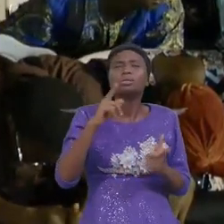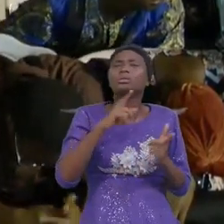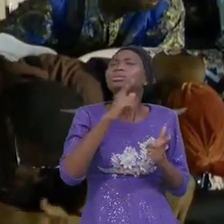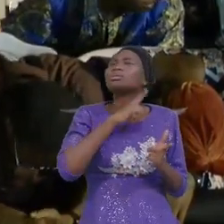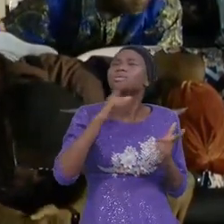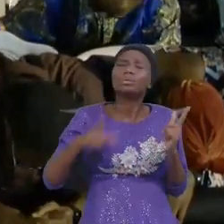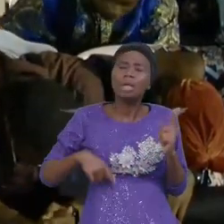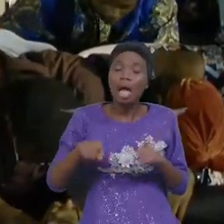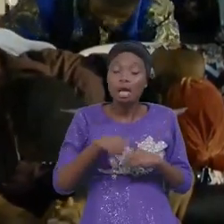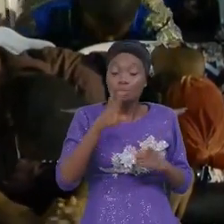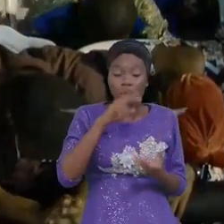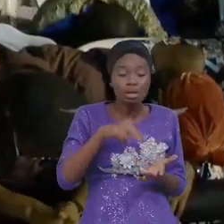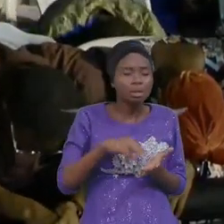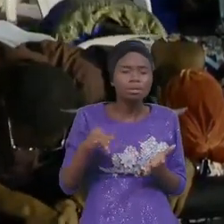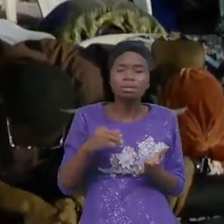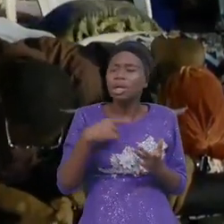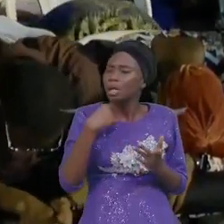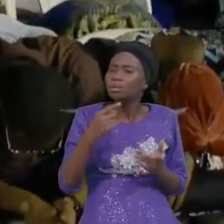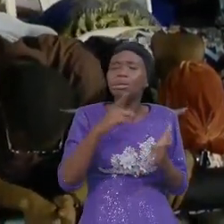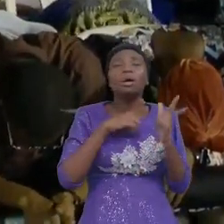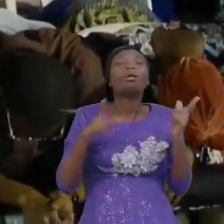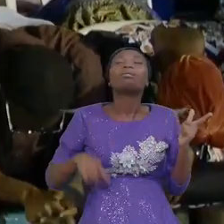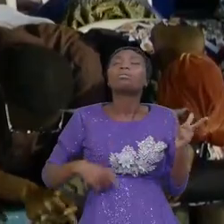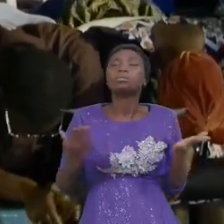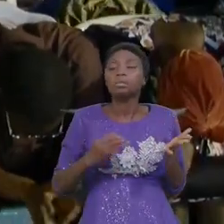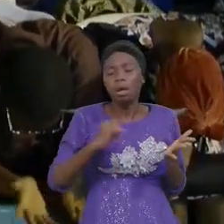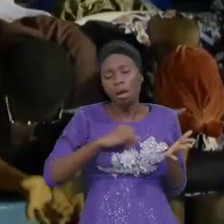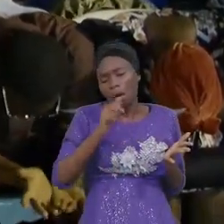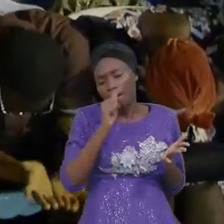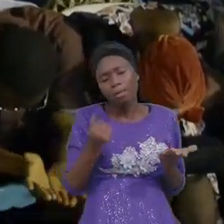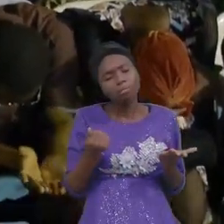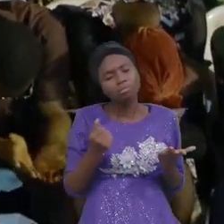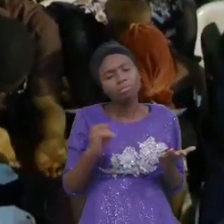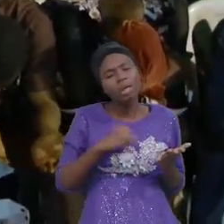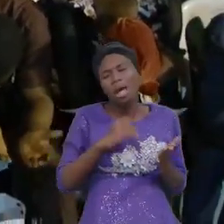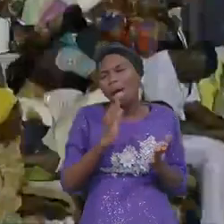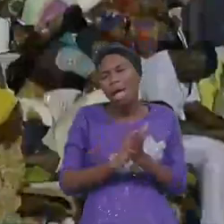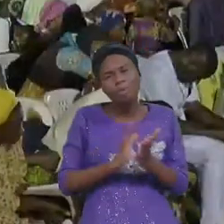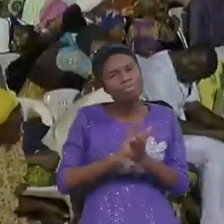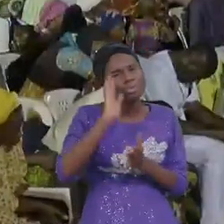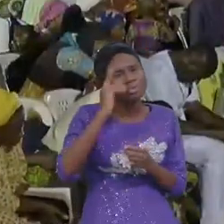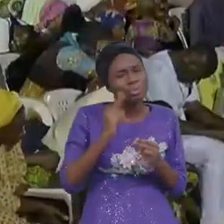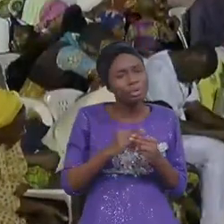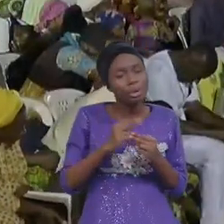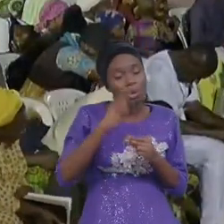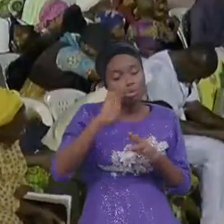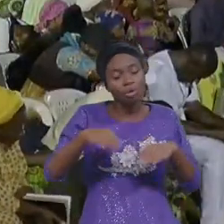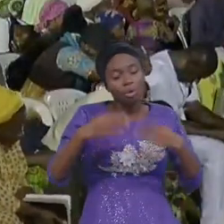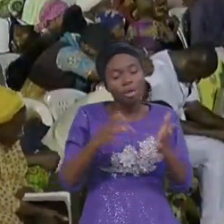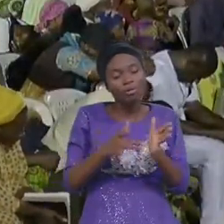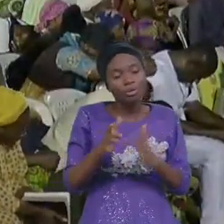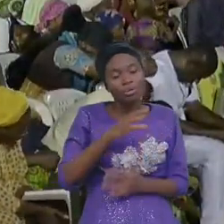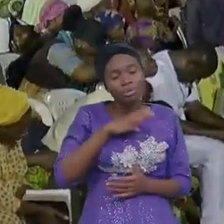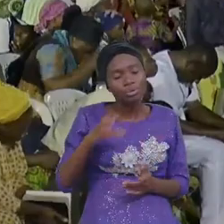standing up and say, Lord, here am I. I praise your name. You give Jesus Christ unto